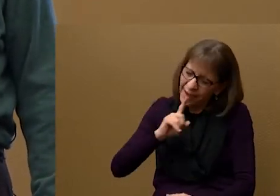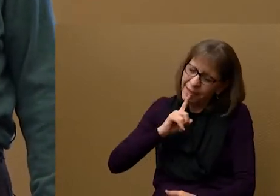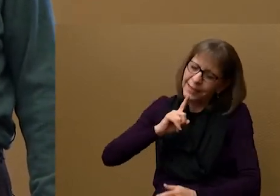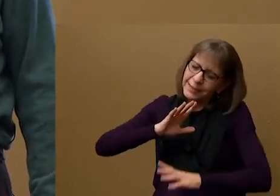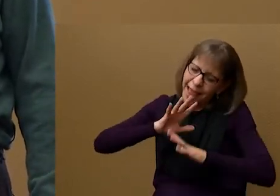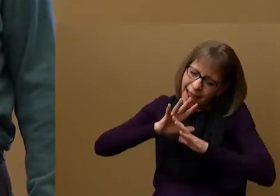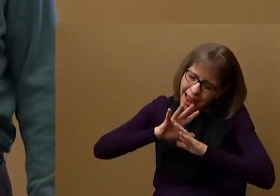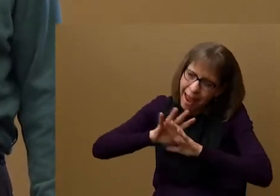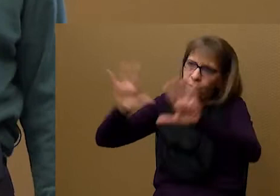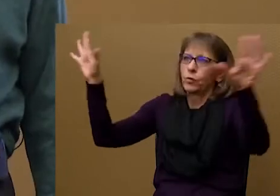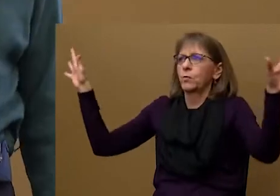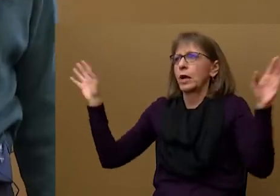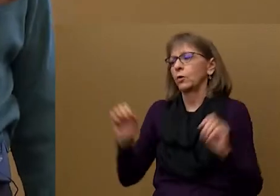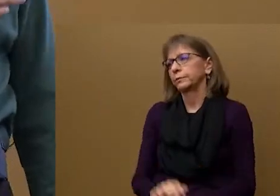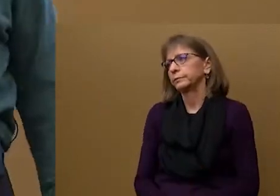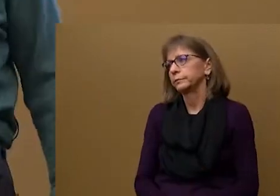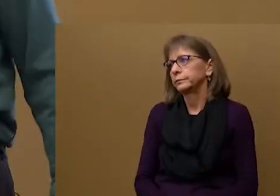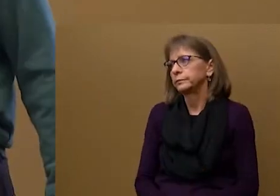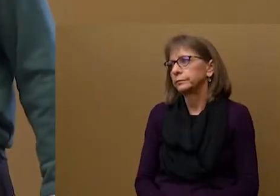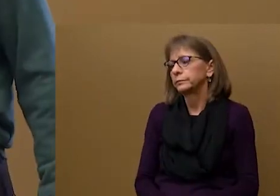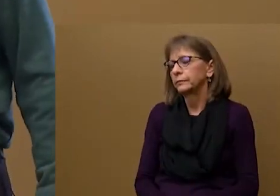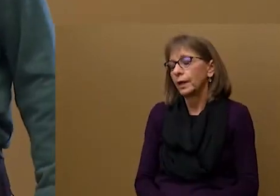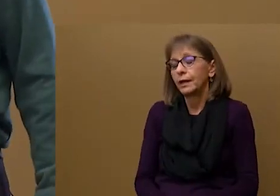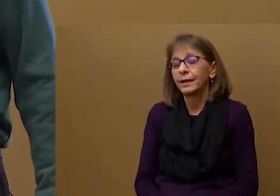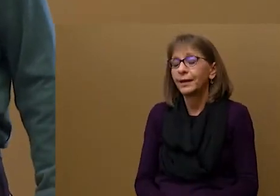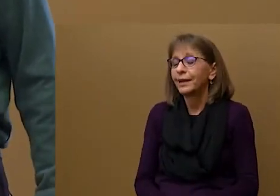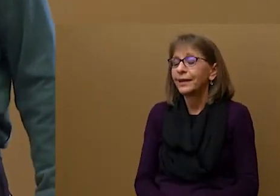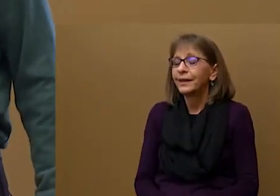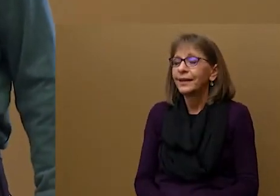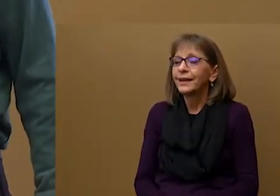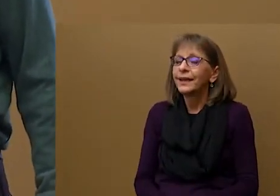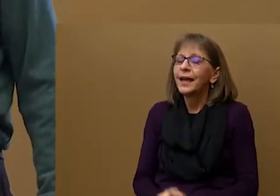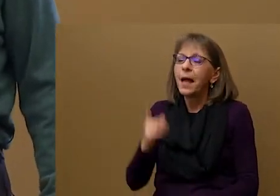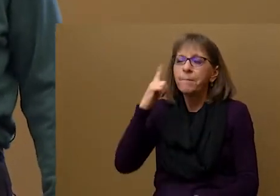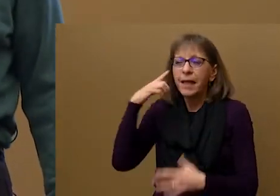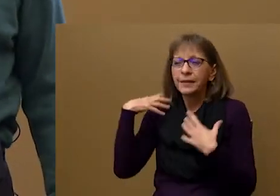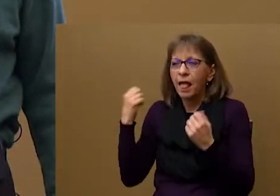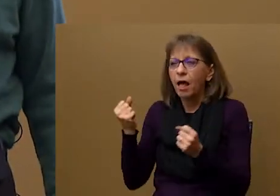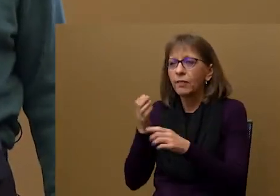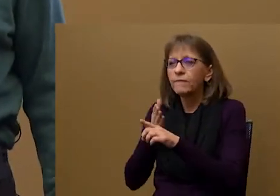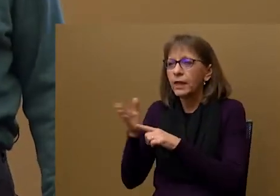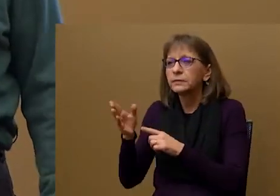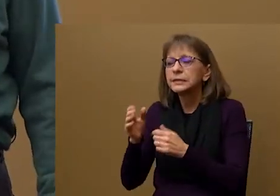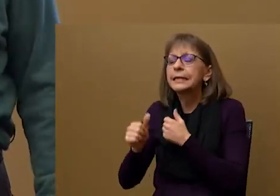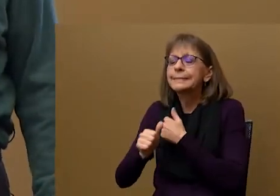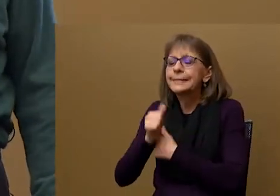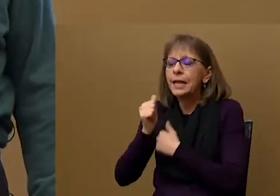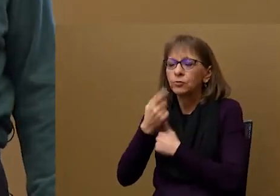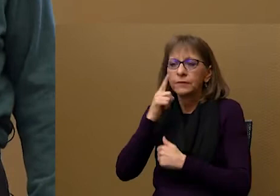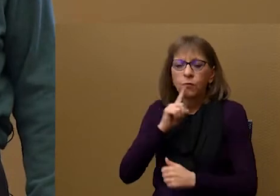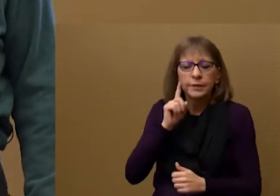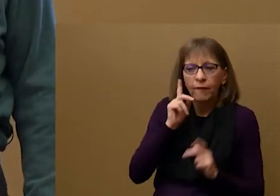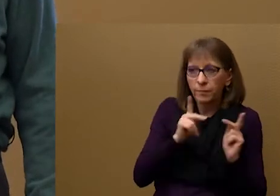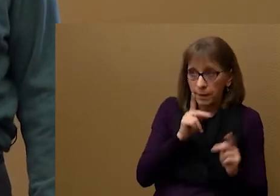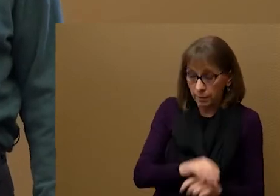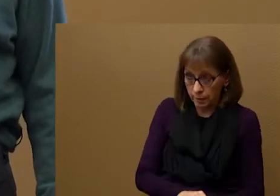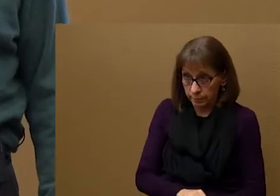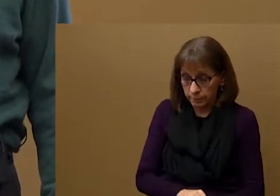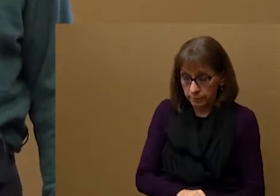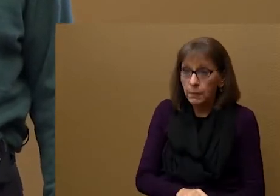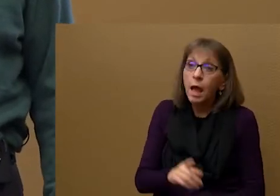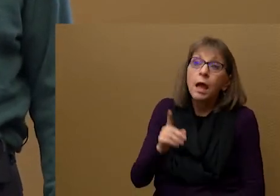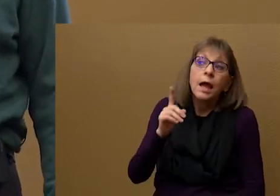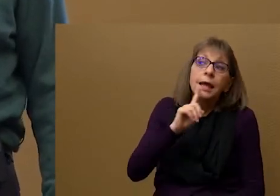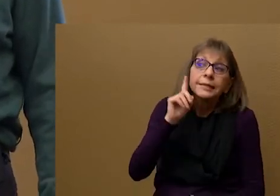health field, that is everywhere. You know, the mental health field is dangerous for deaf